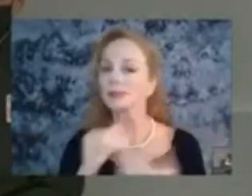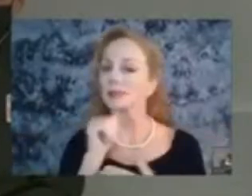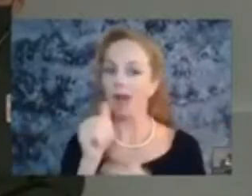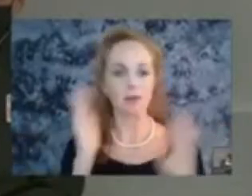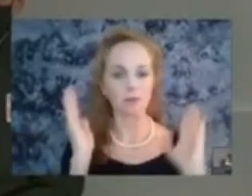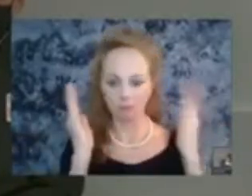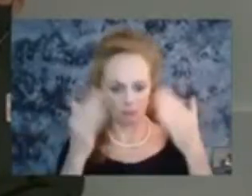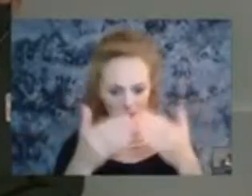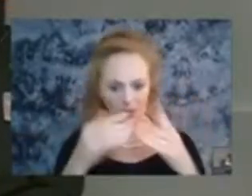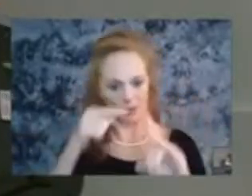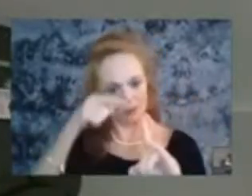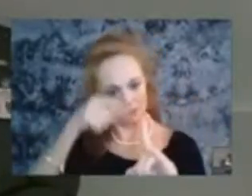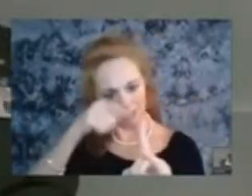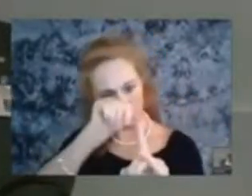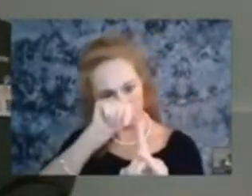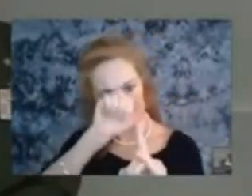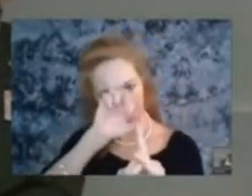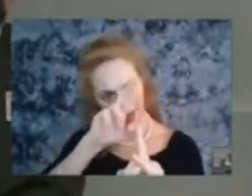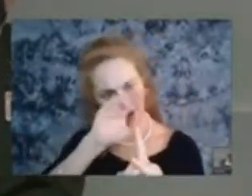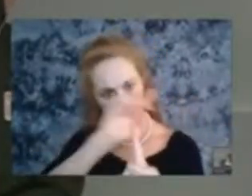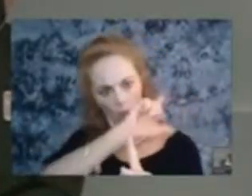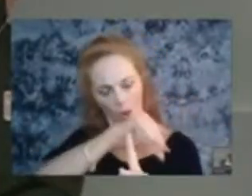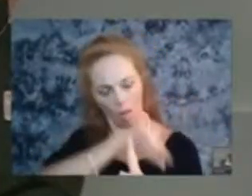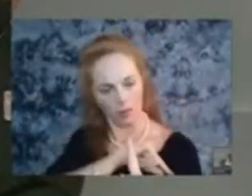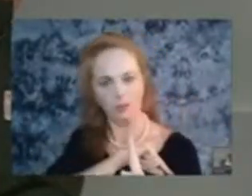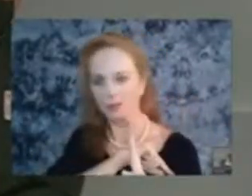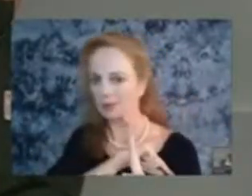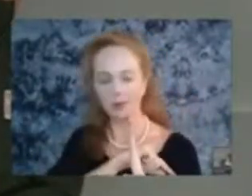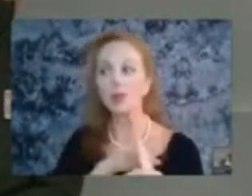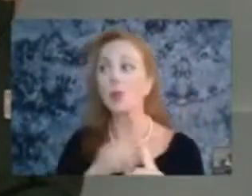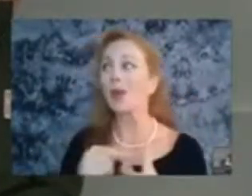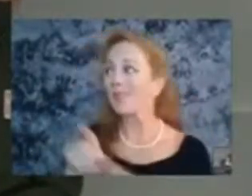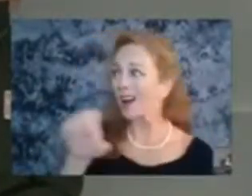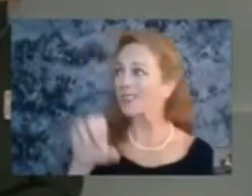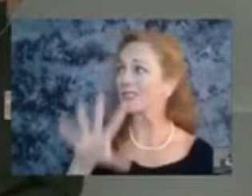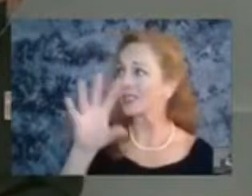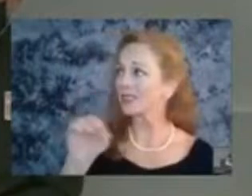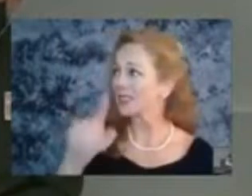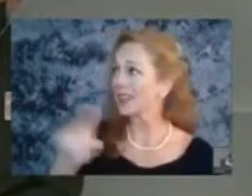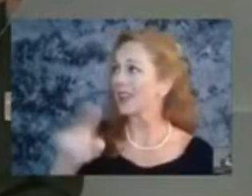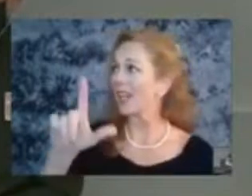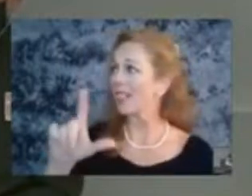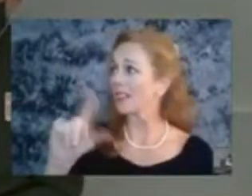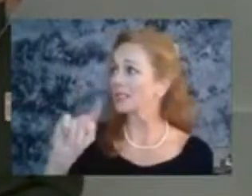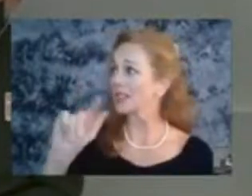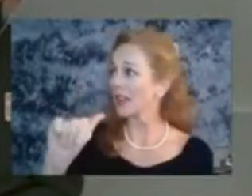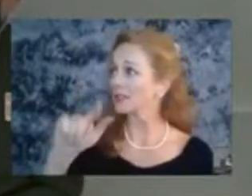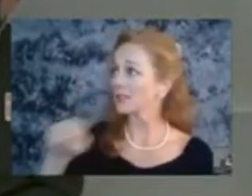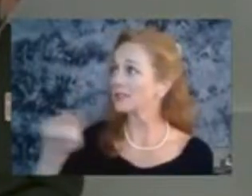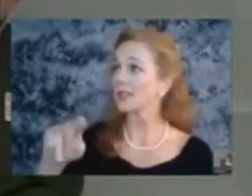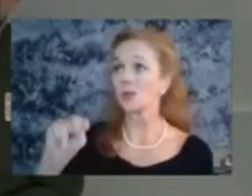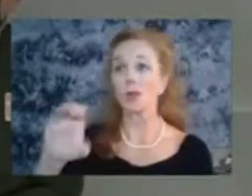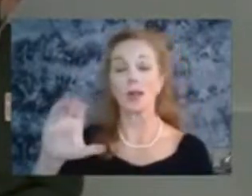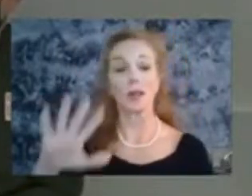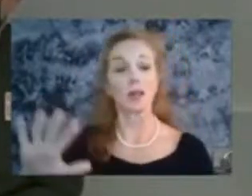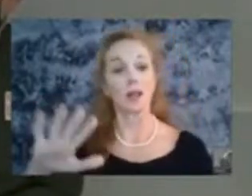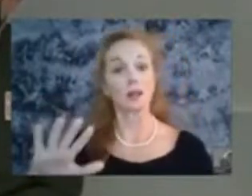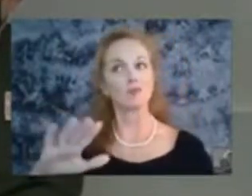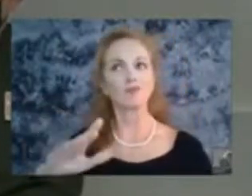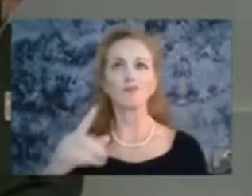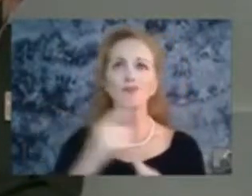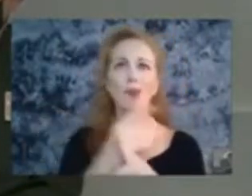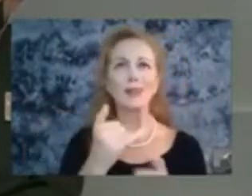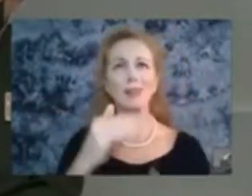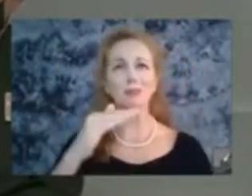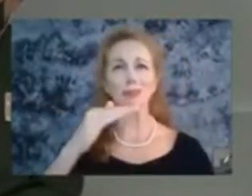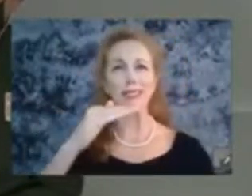have 115 LEAs in North Carolina. We probably are in the